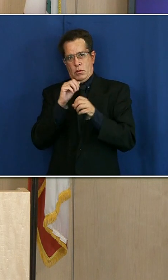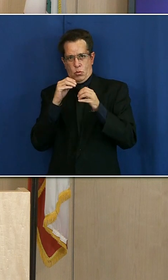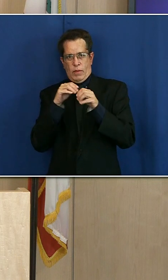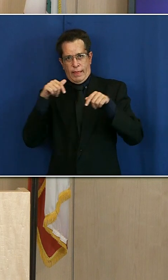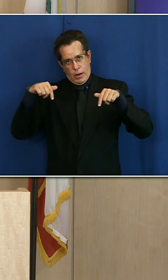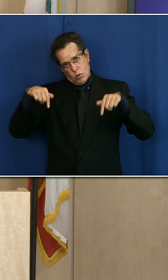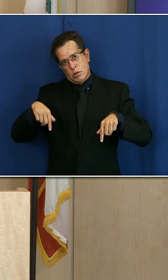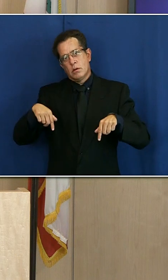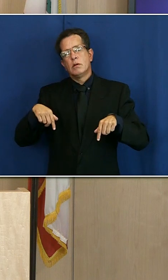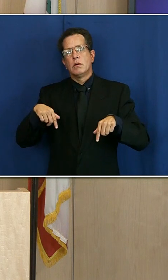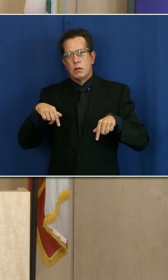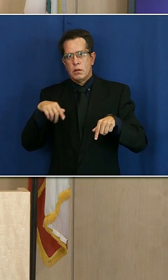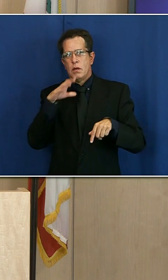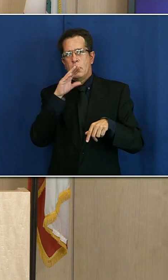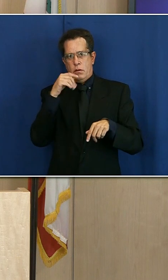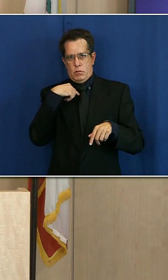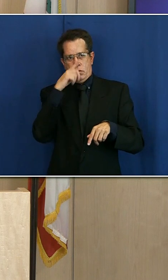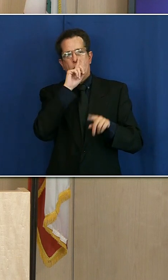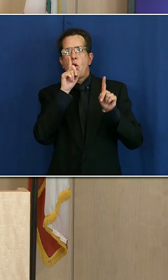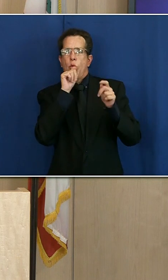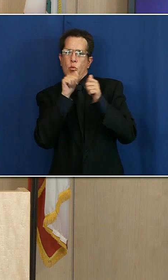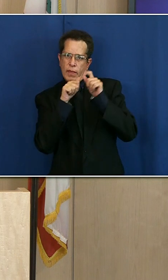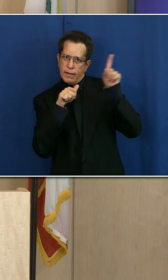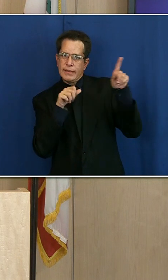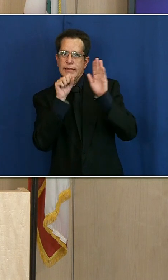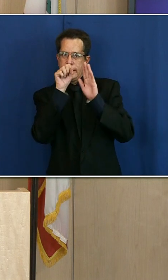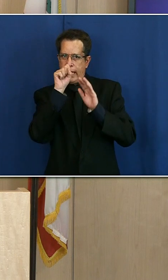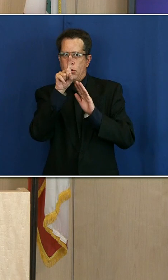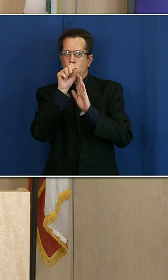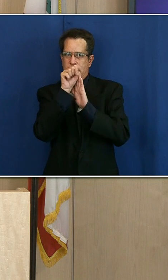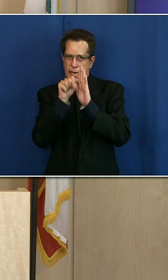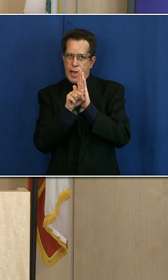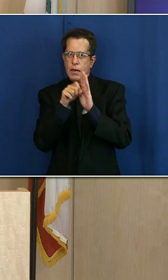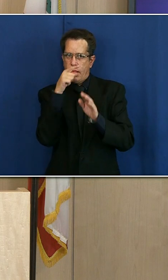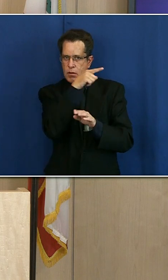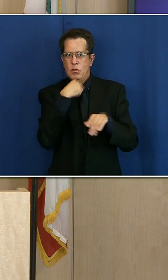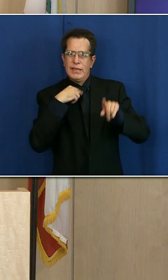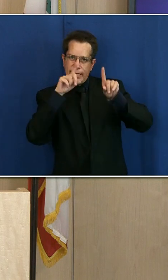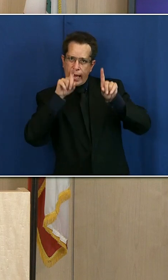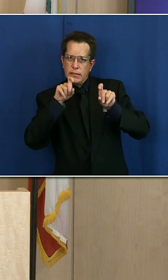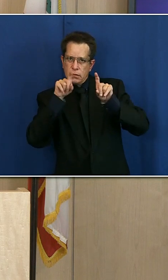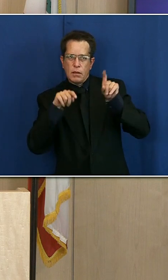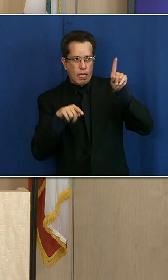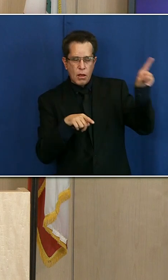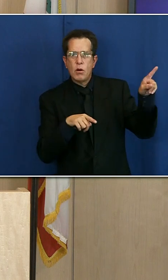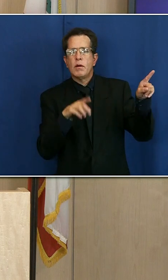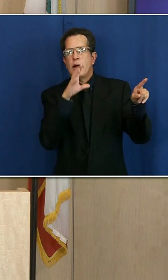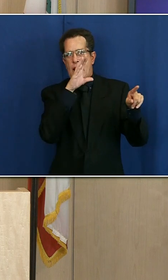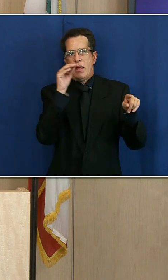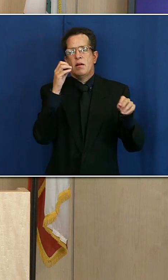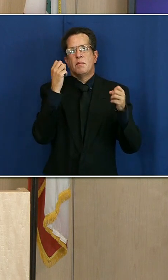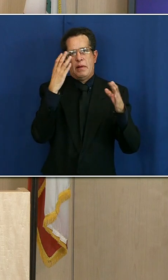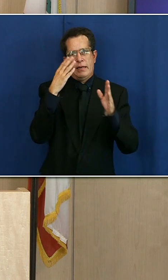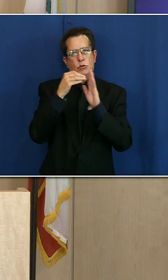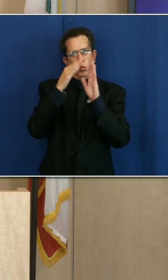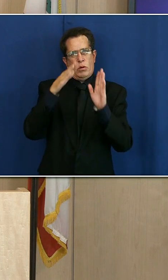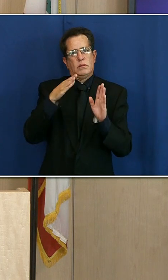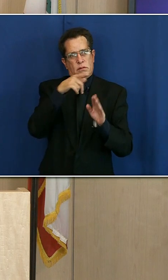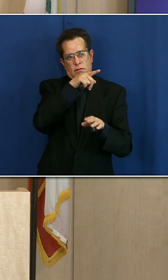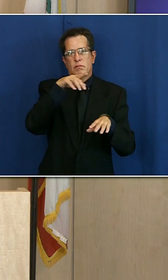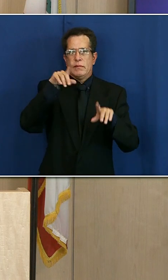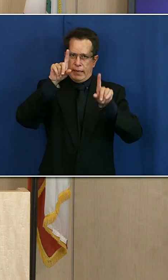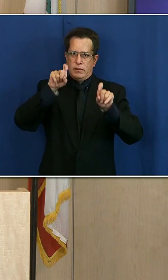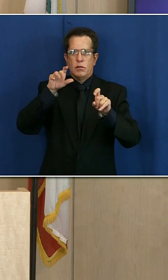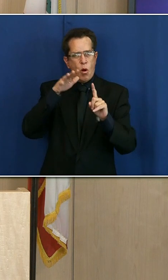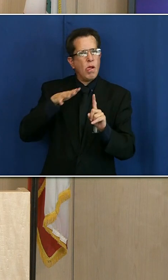cross-referencing the various lists that we have from San Diego State, testing that we're doing on site, as well as tests that students are taking from throughout multiple